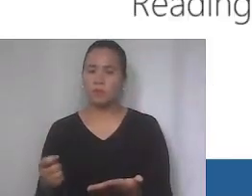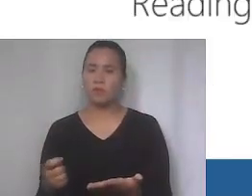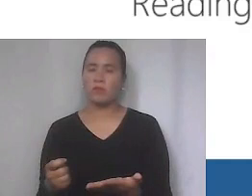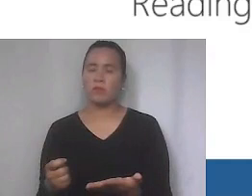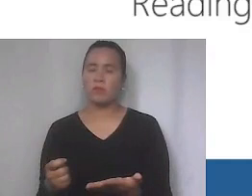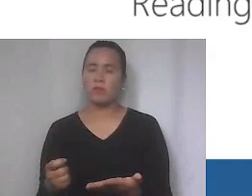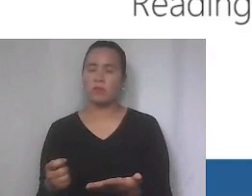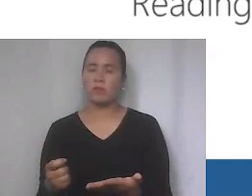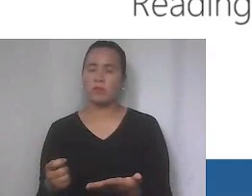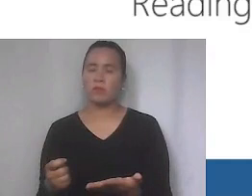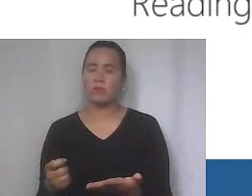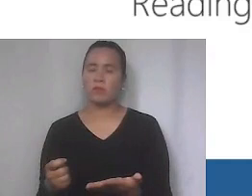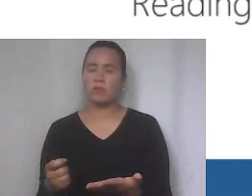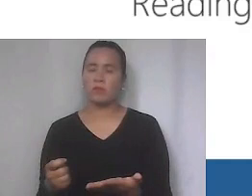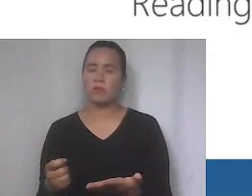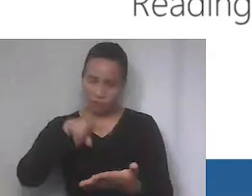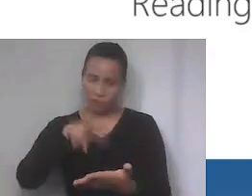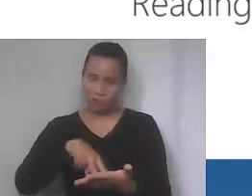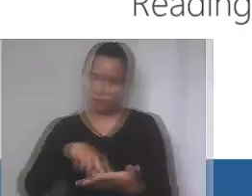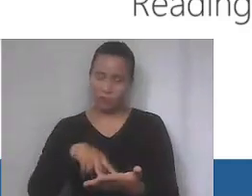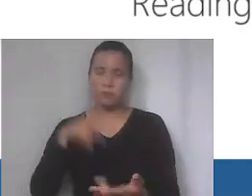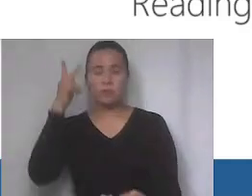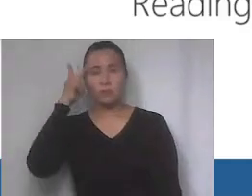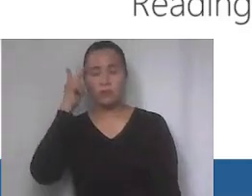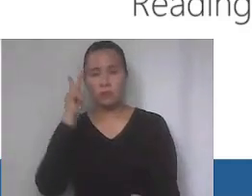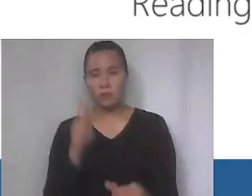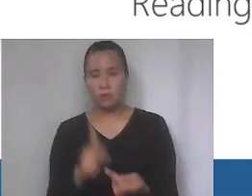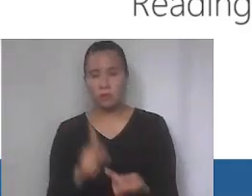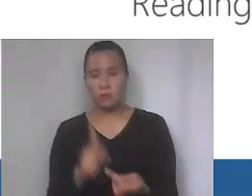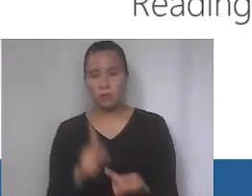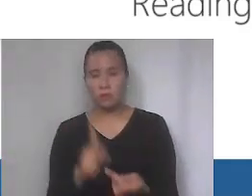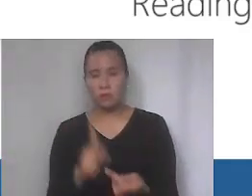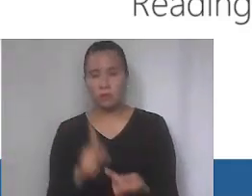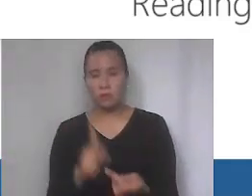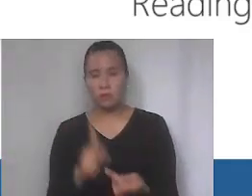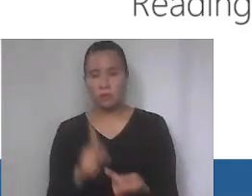offers different tools to promote independent learning.